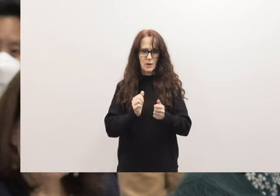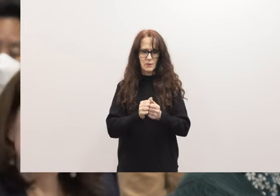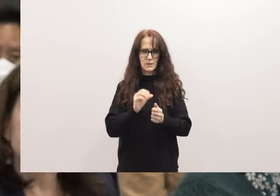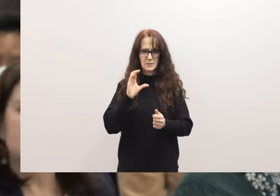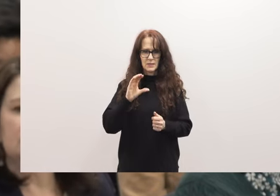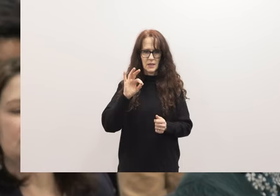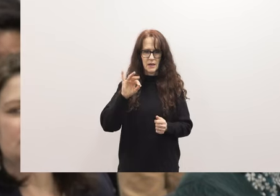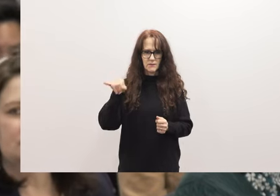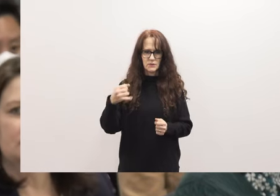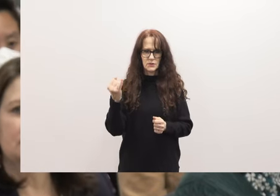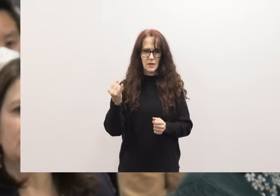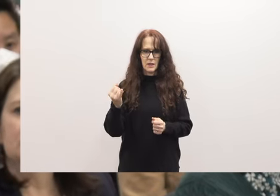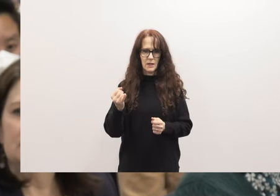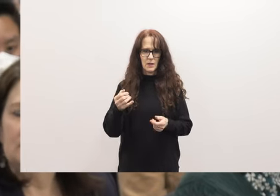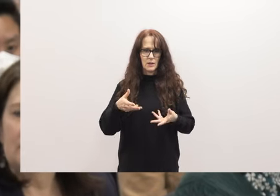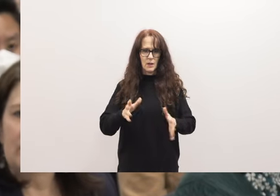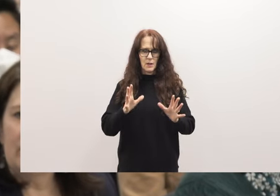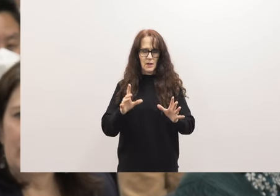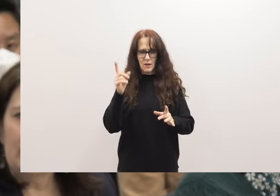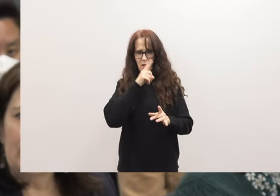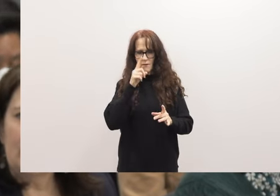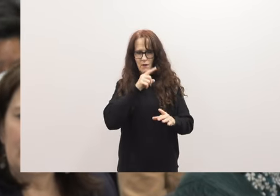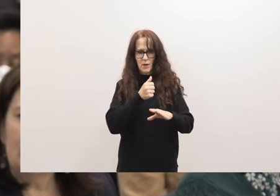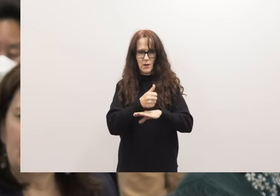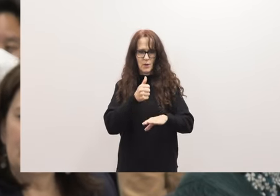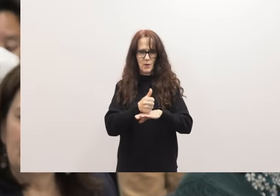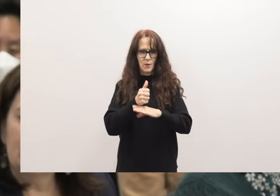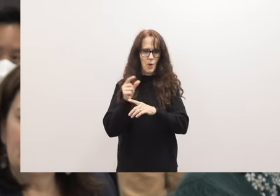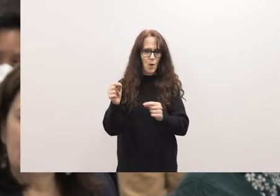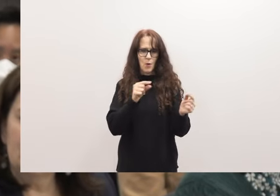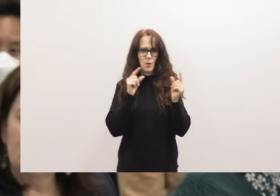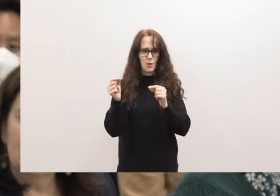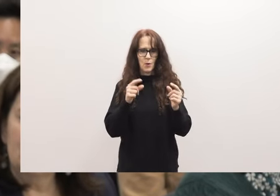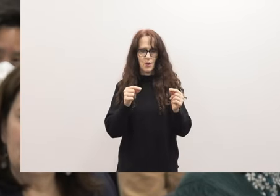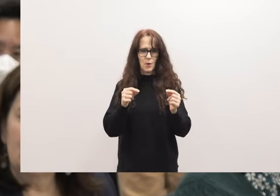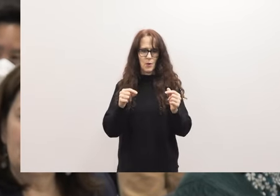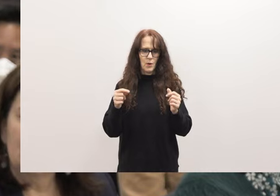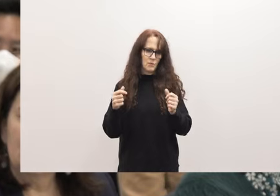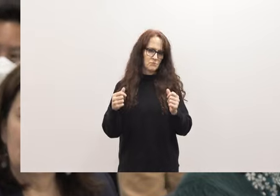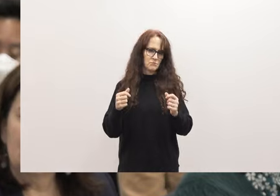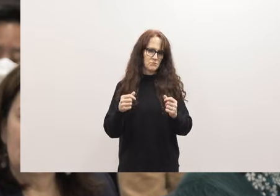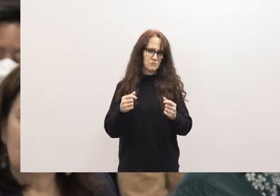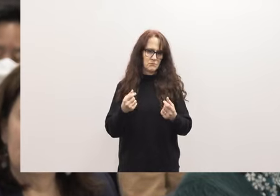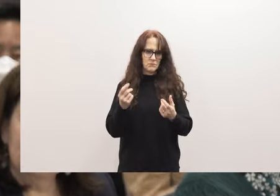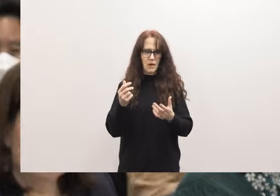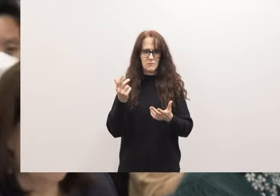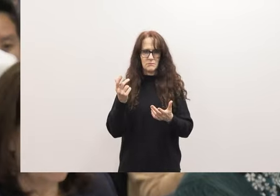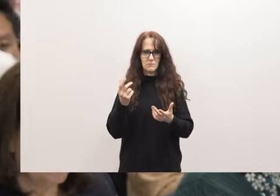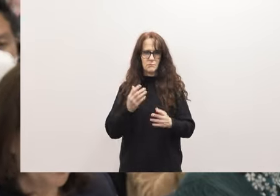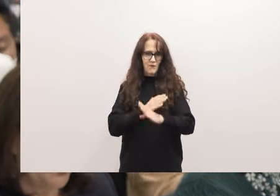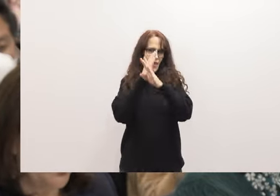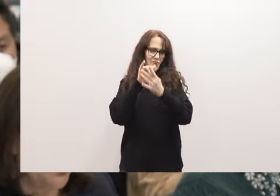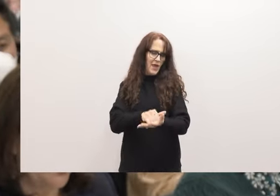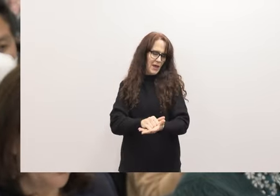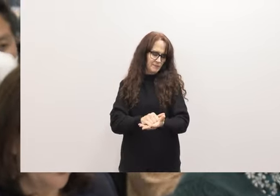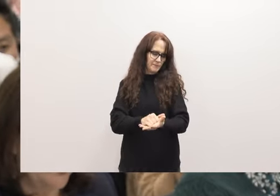CFJ and not to let false accusations or rumors deteriorate from that. Thank you. Have a good night.